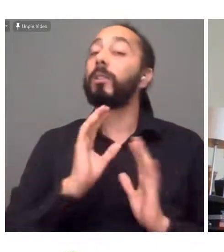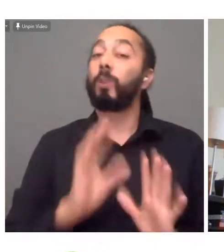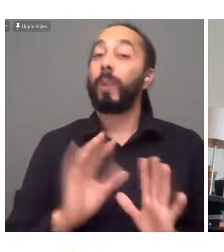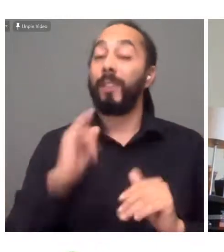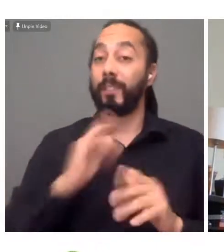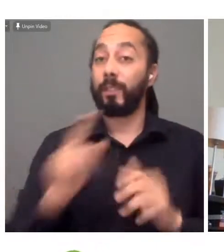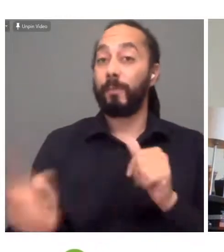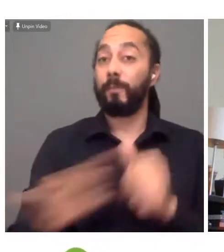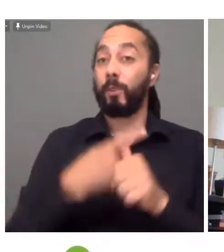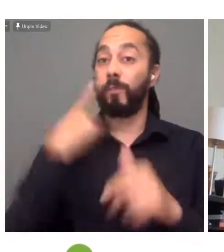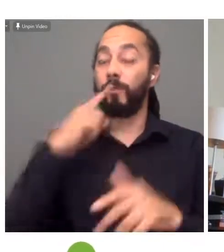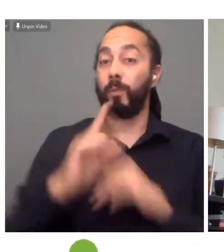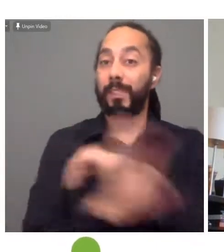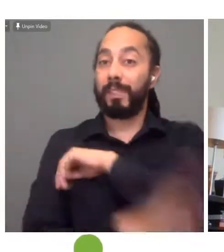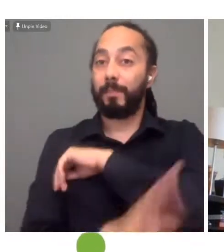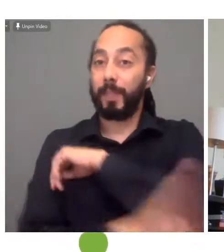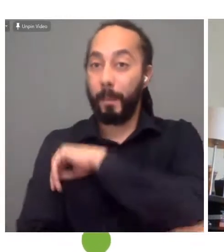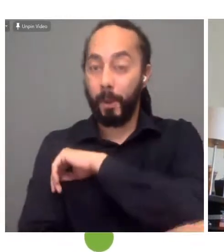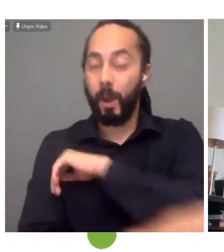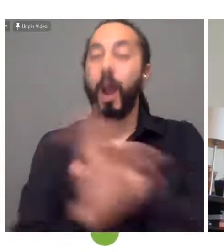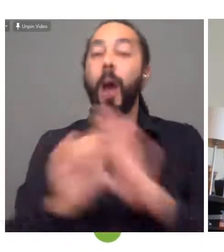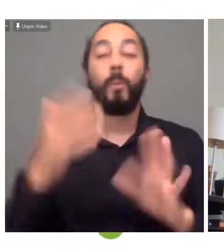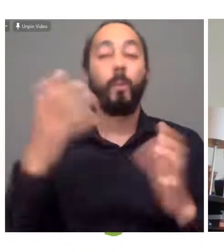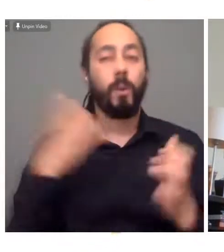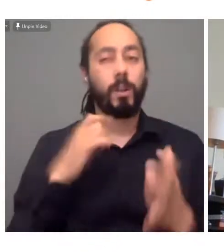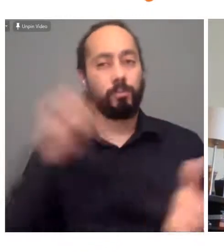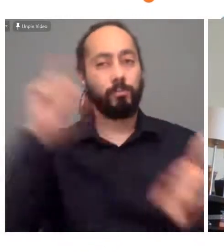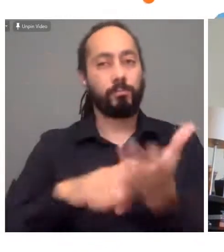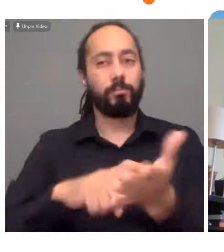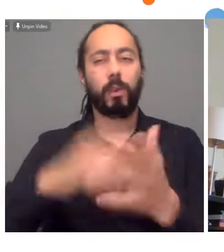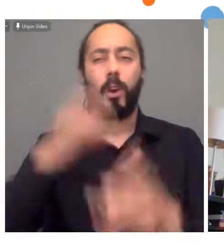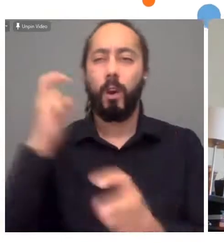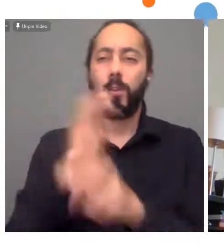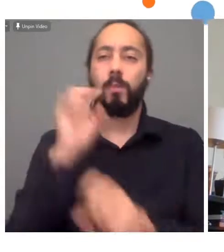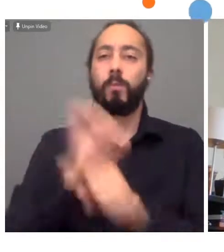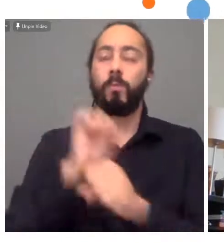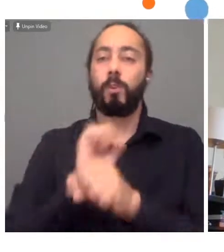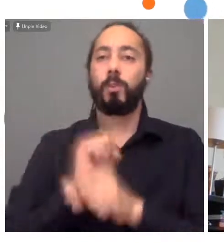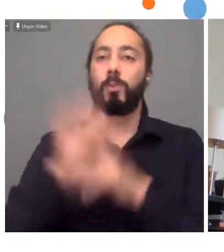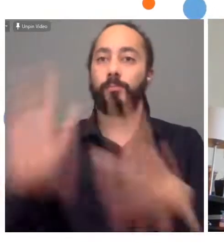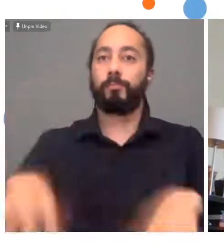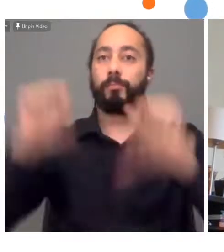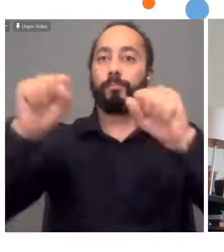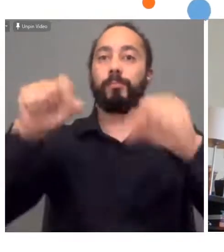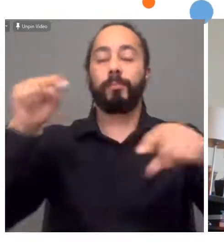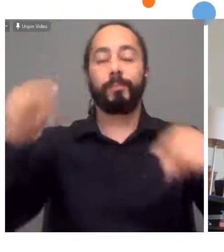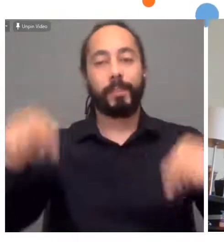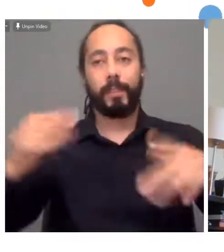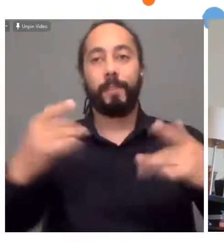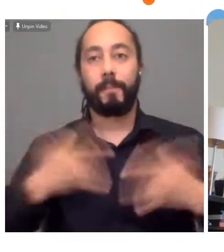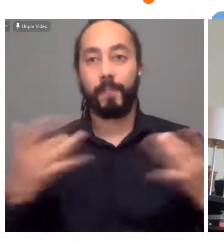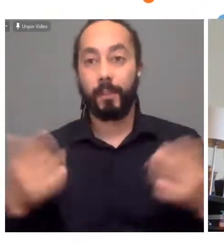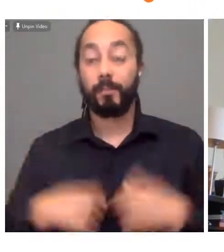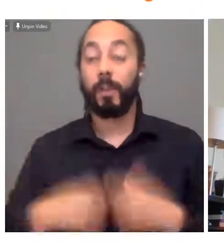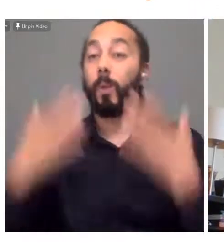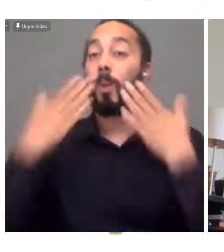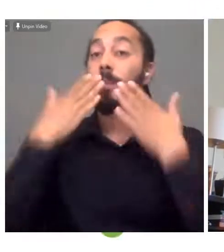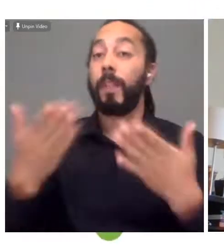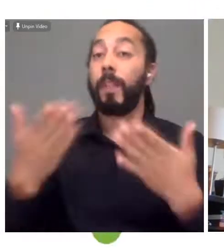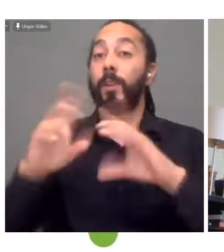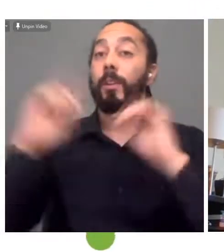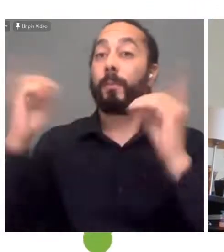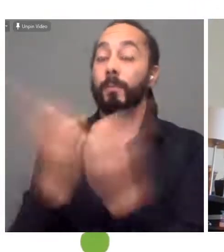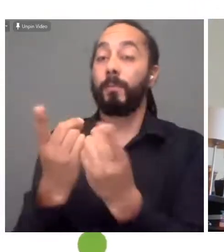just want to acknowledge all of the hard work that goes on behind the scenes to get something like this off the ground. I'd like to say thank you to the entire department at